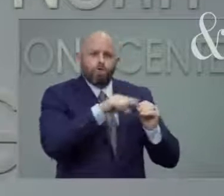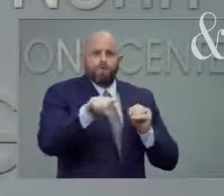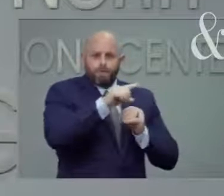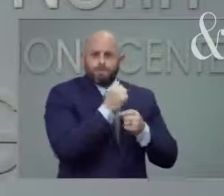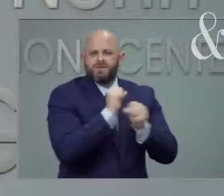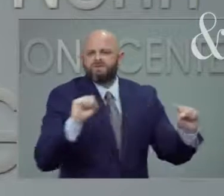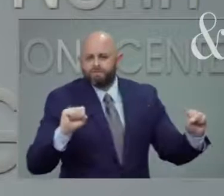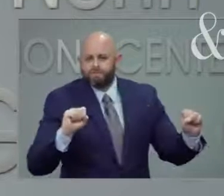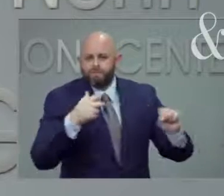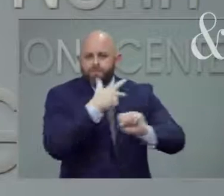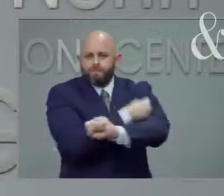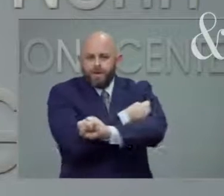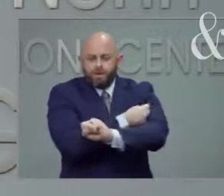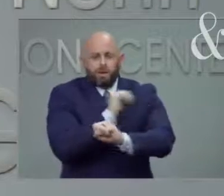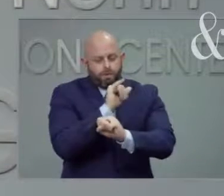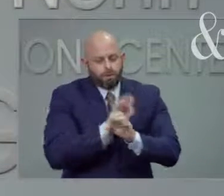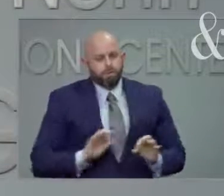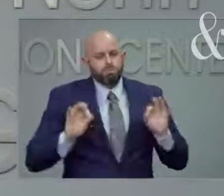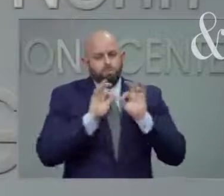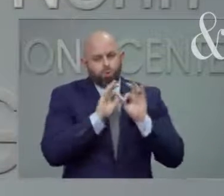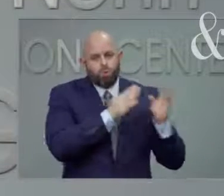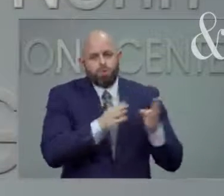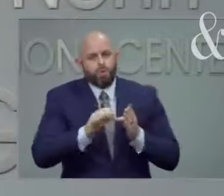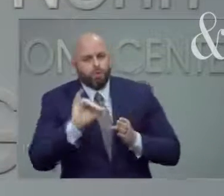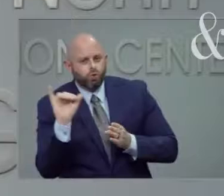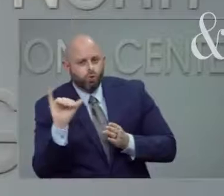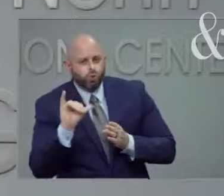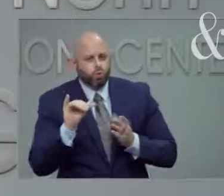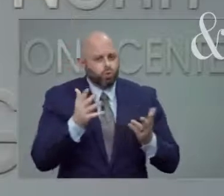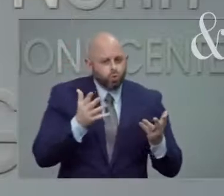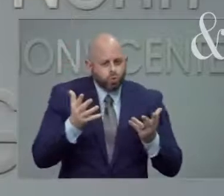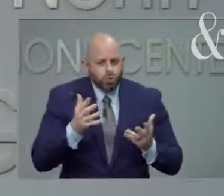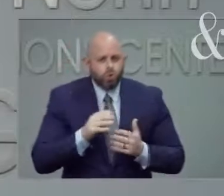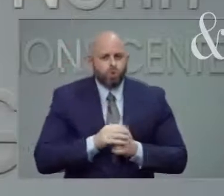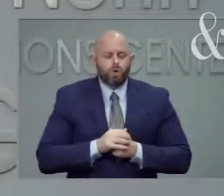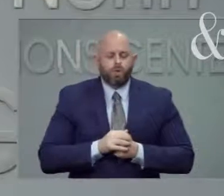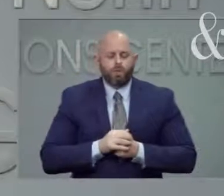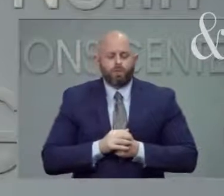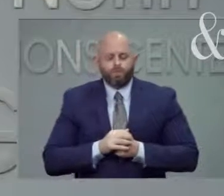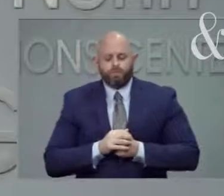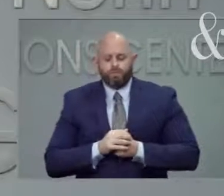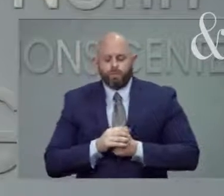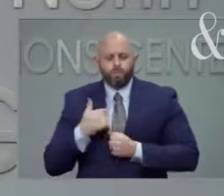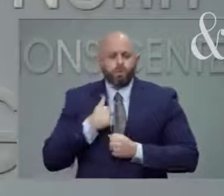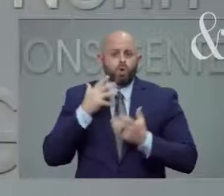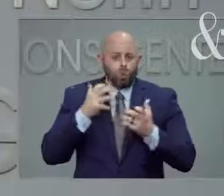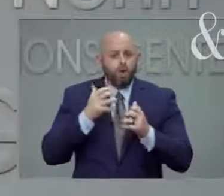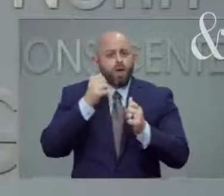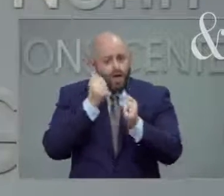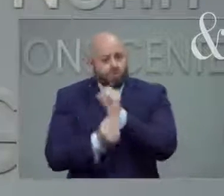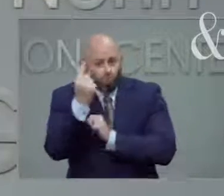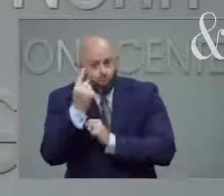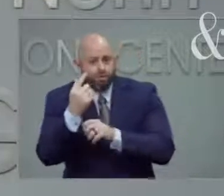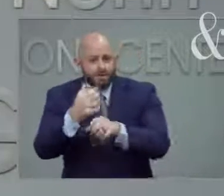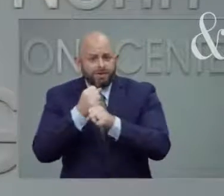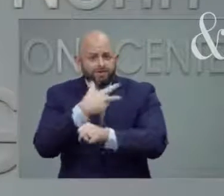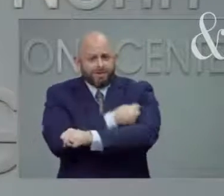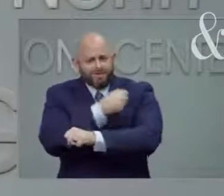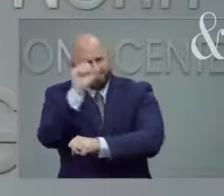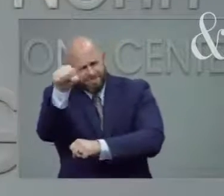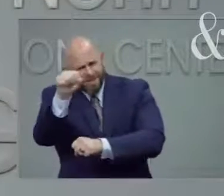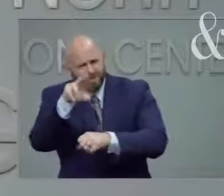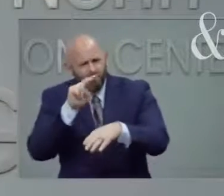vaccinated is an important part of this. And we want everybody to be vaccinated so everybody can